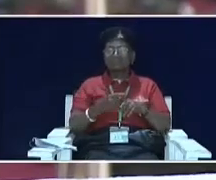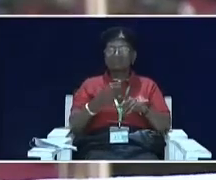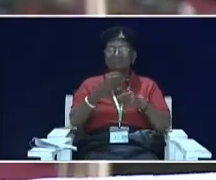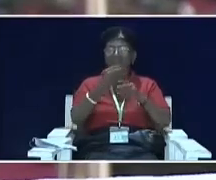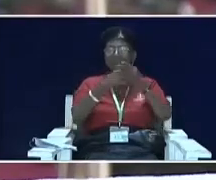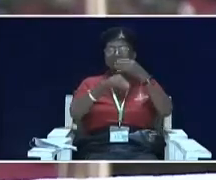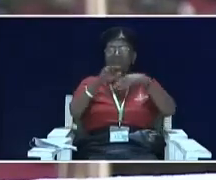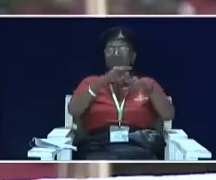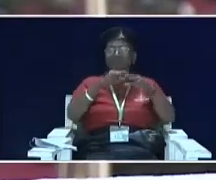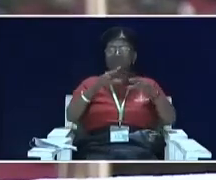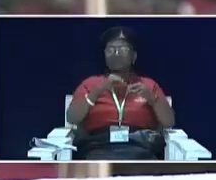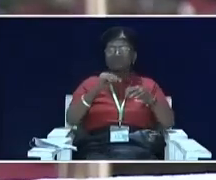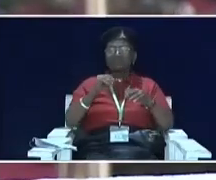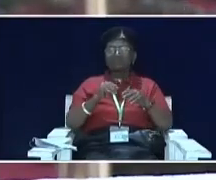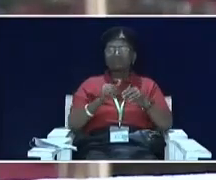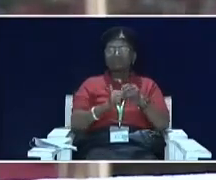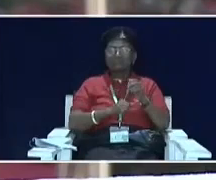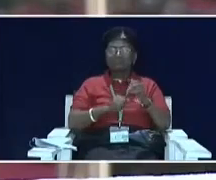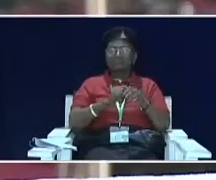And each time